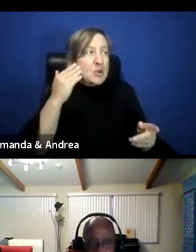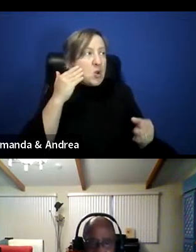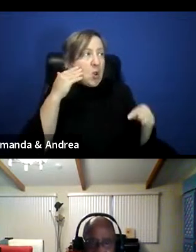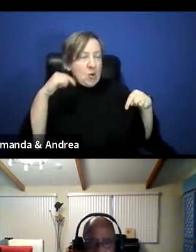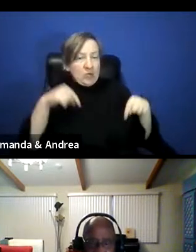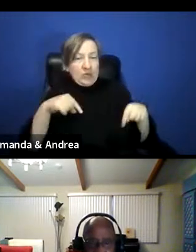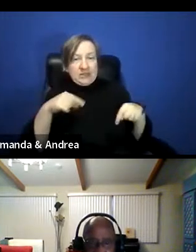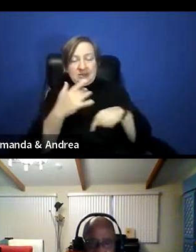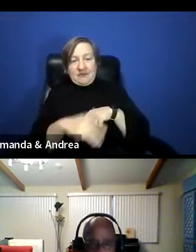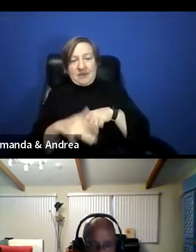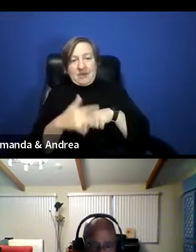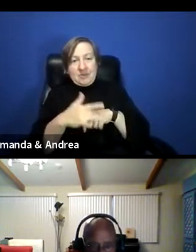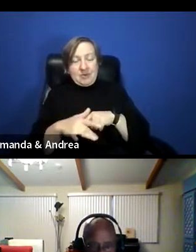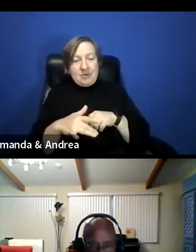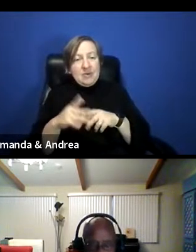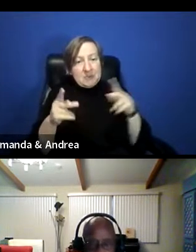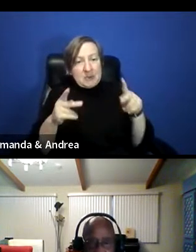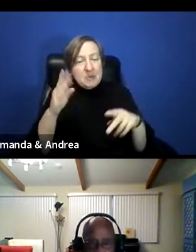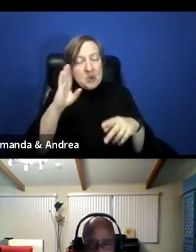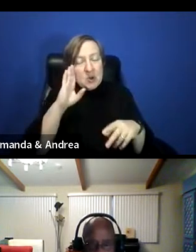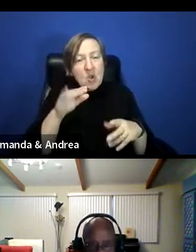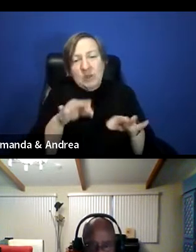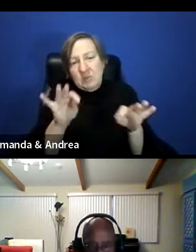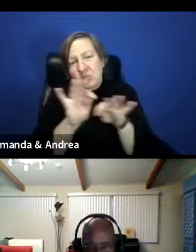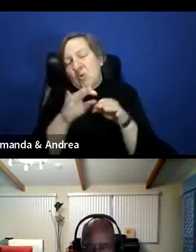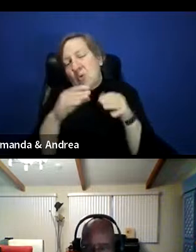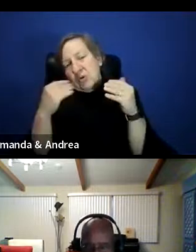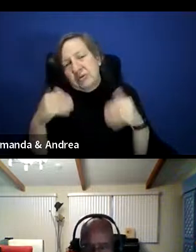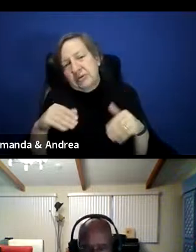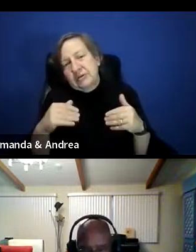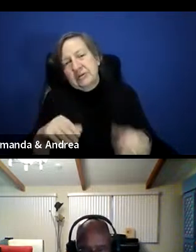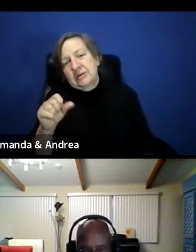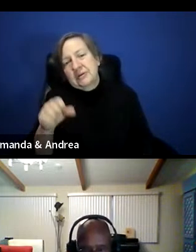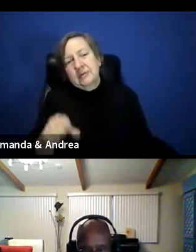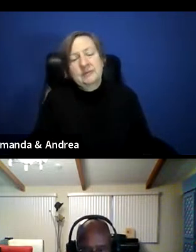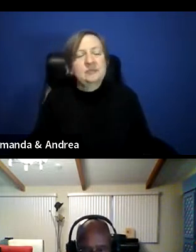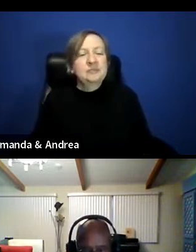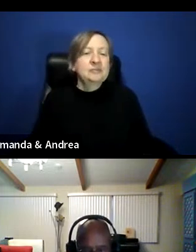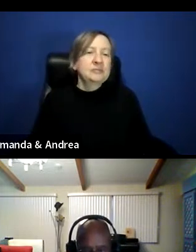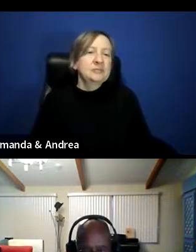this and that they know how important this is.